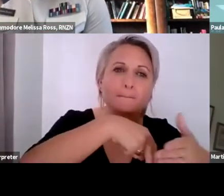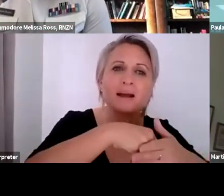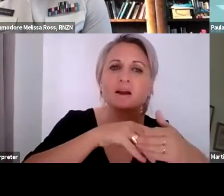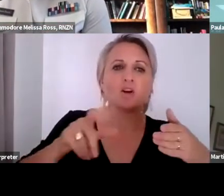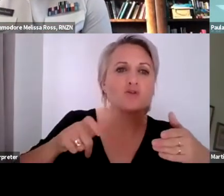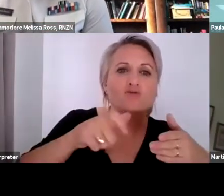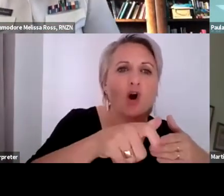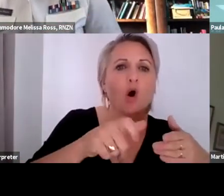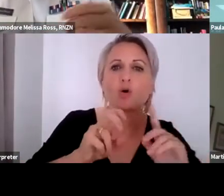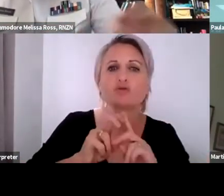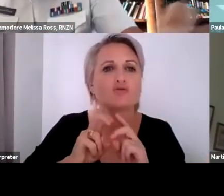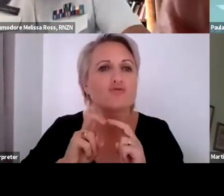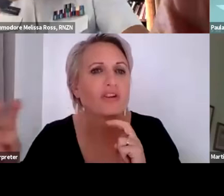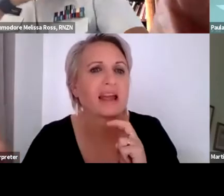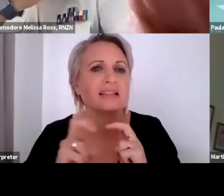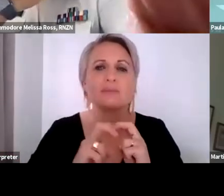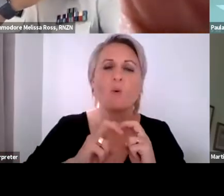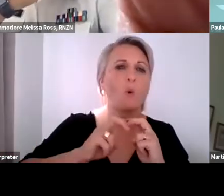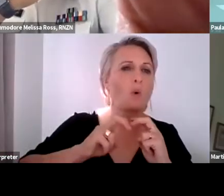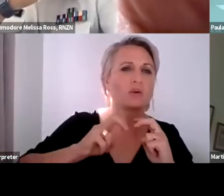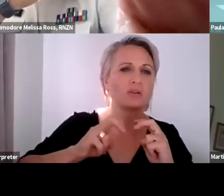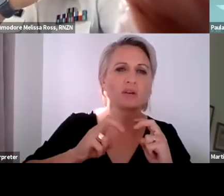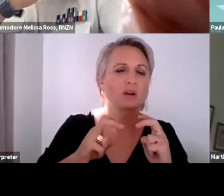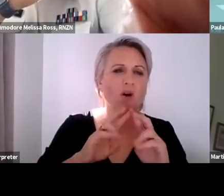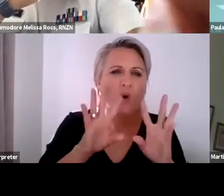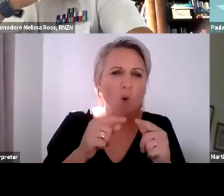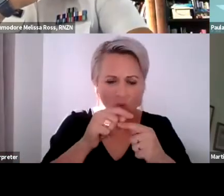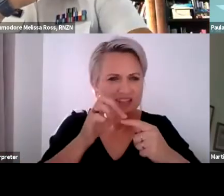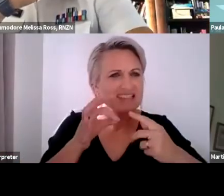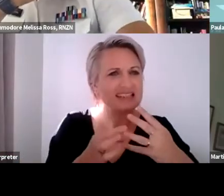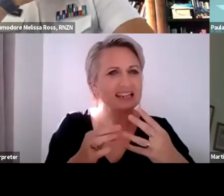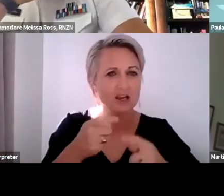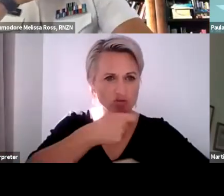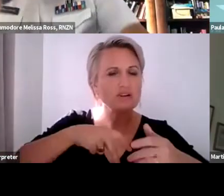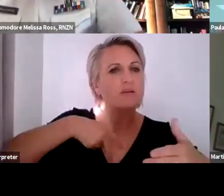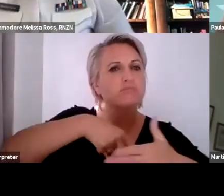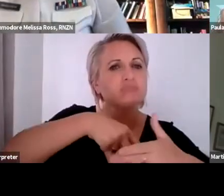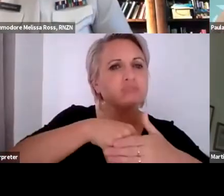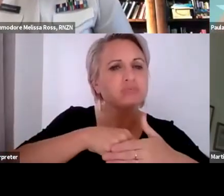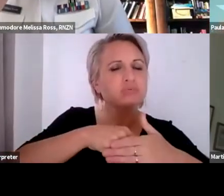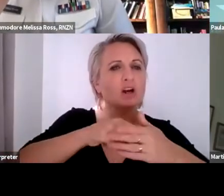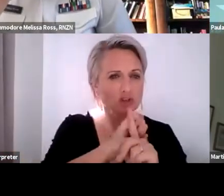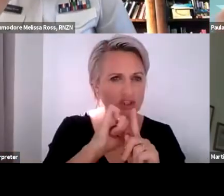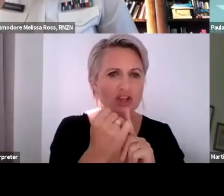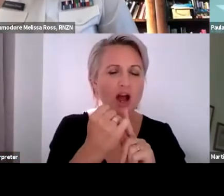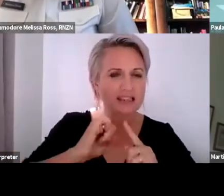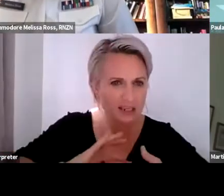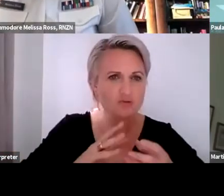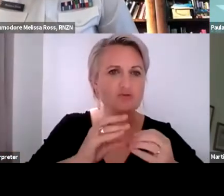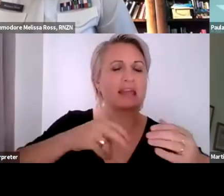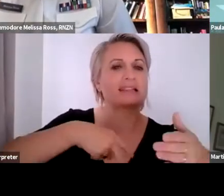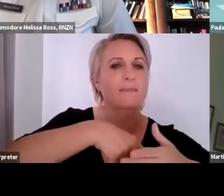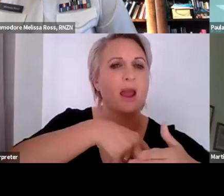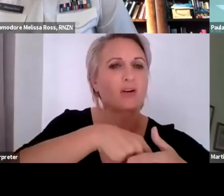set up. And it reminds us of that collective responsibility that we have to remove those barriers. So thinking